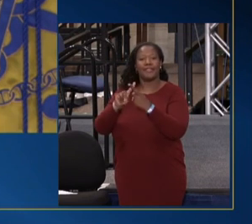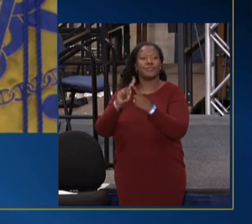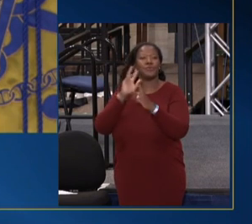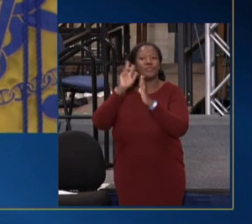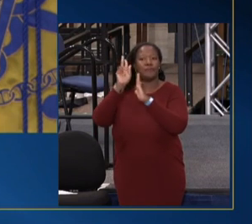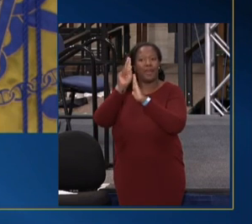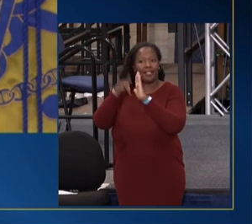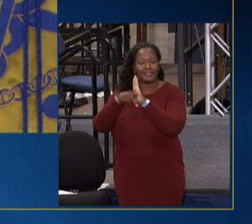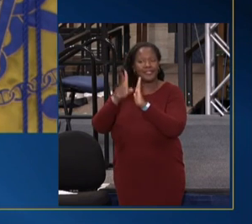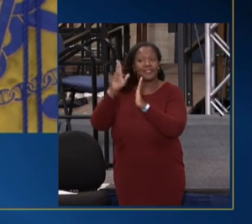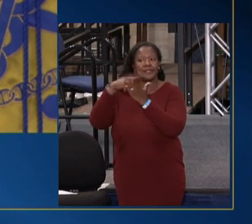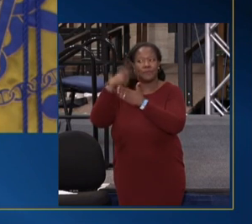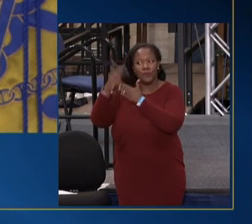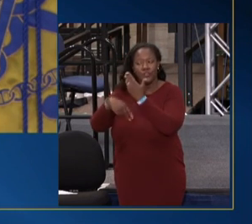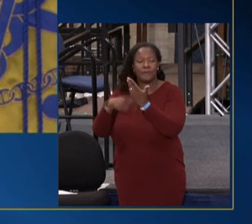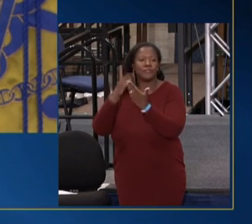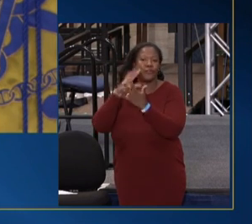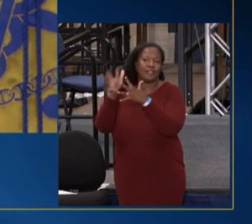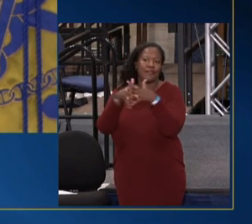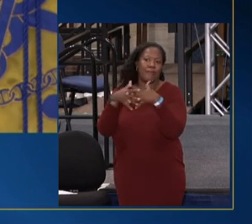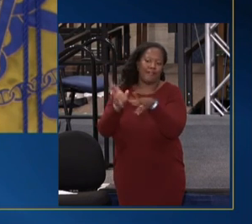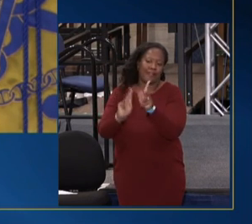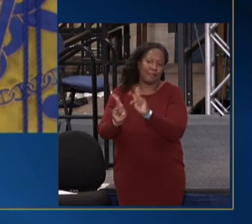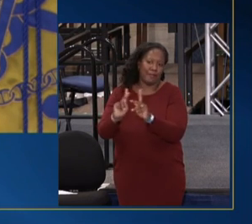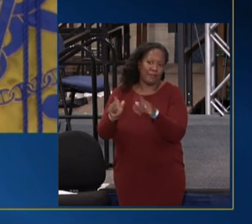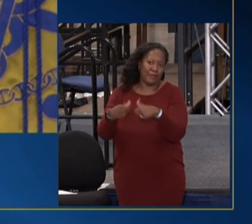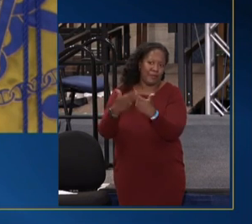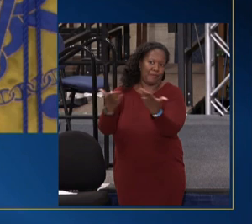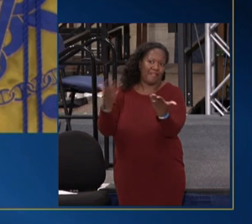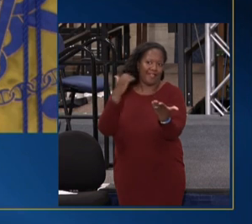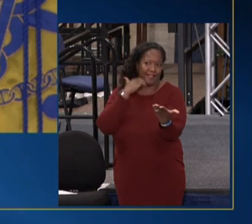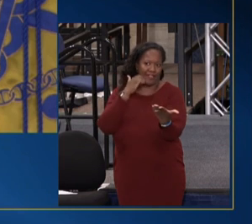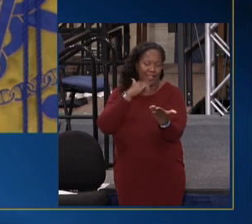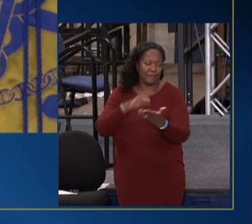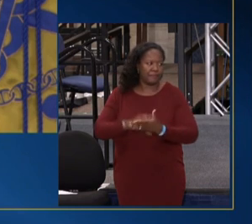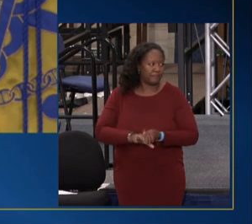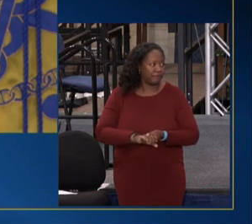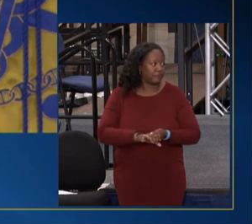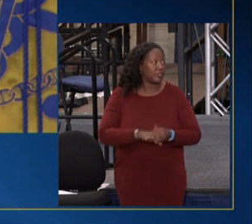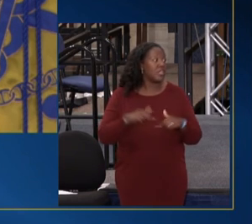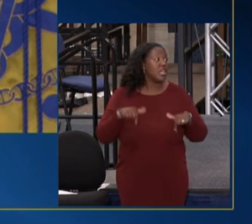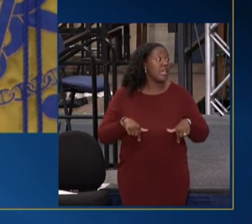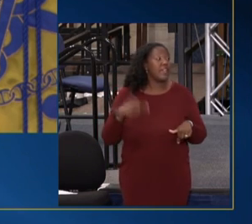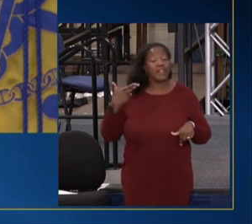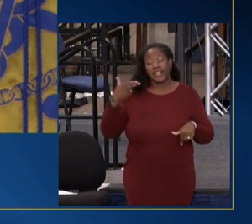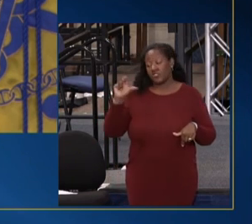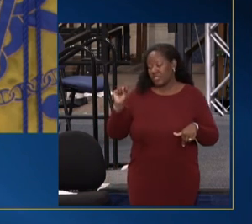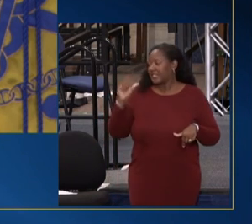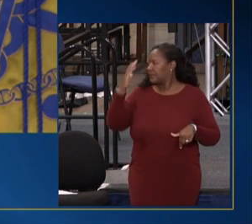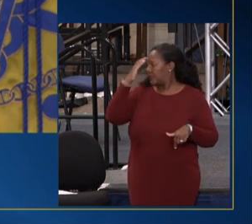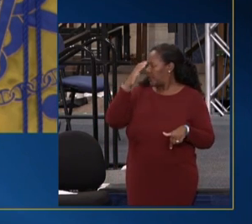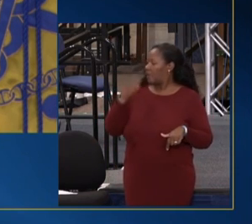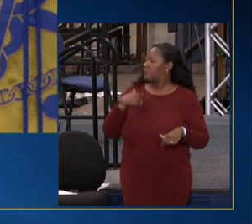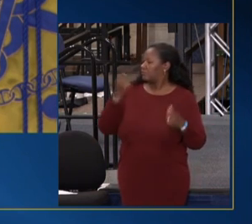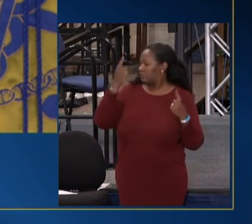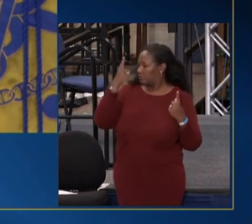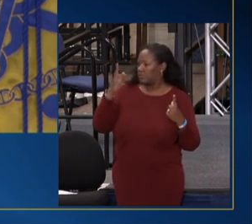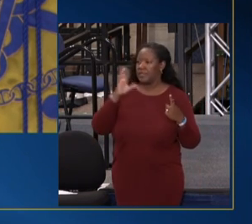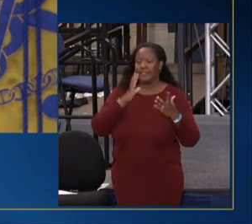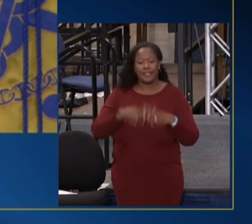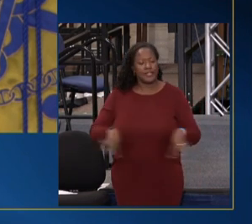for the American people every day. So here at HHS, we absolutely know and understand the importance of